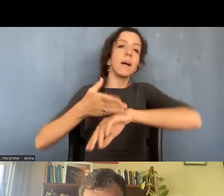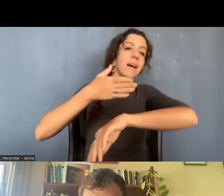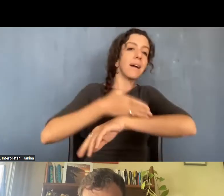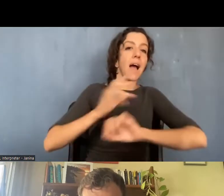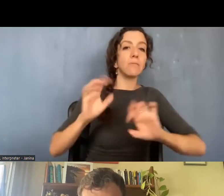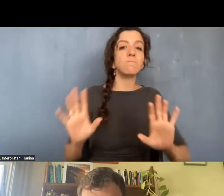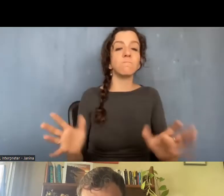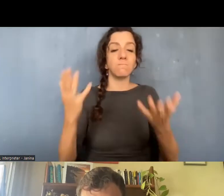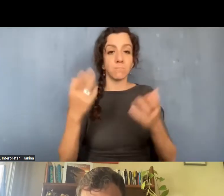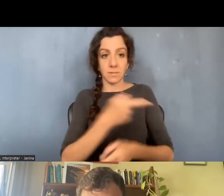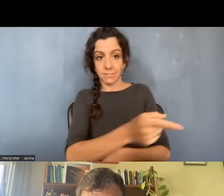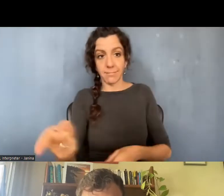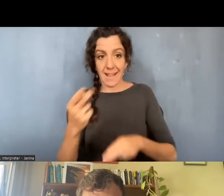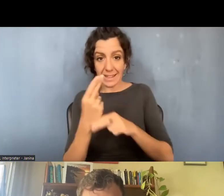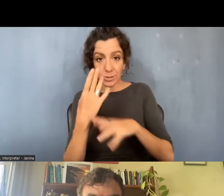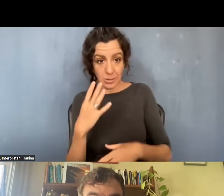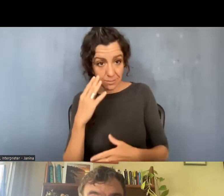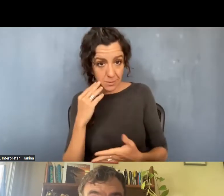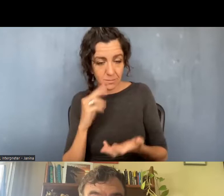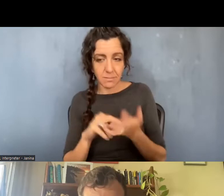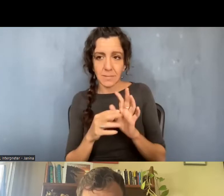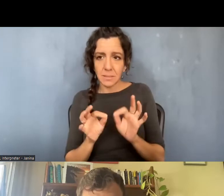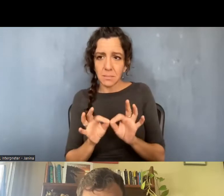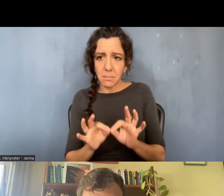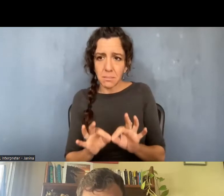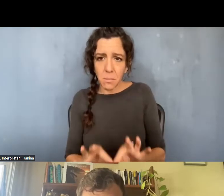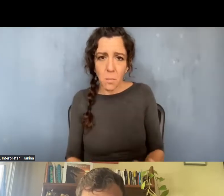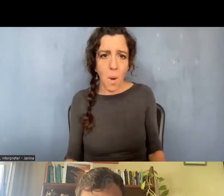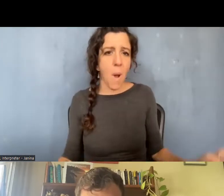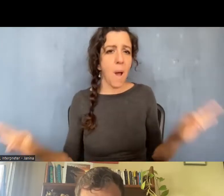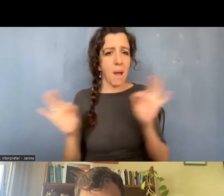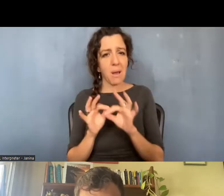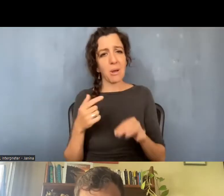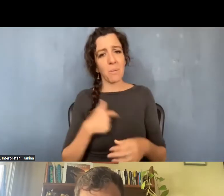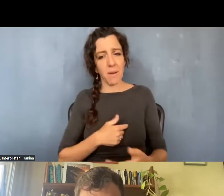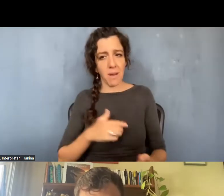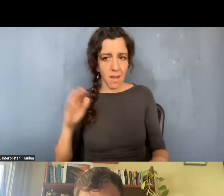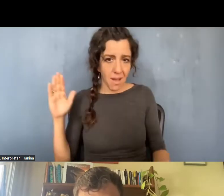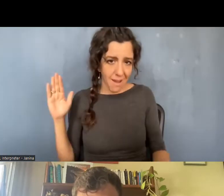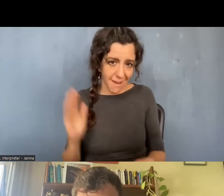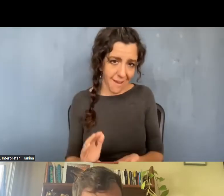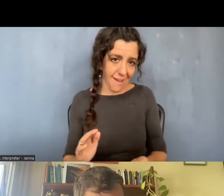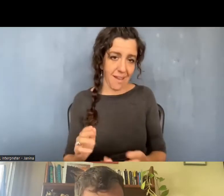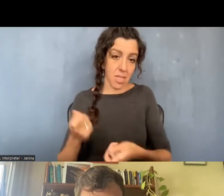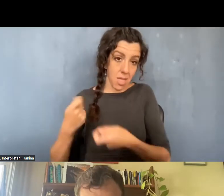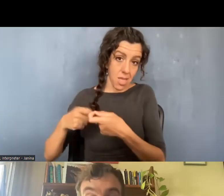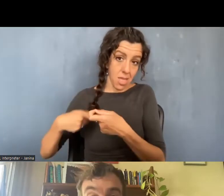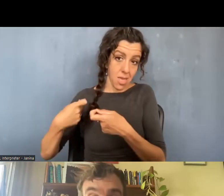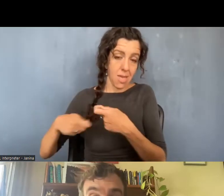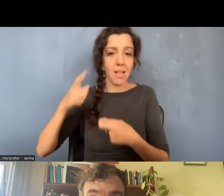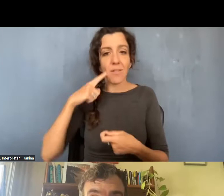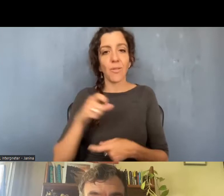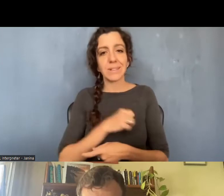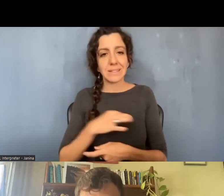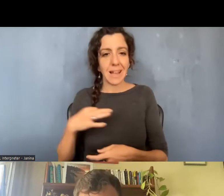the consumer's experience, it is paramount that we reduce the high turnover of program managers and